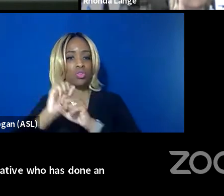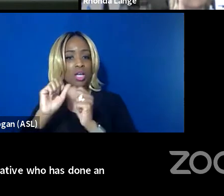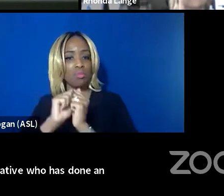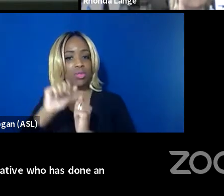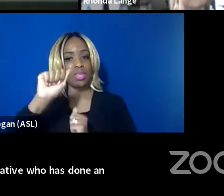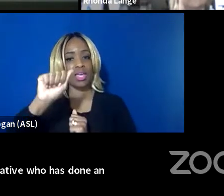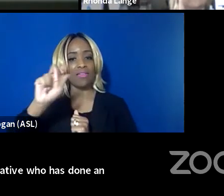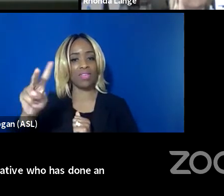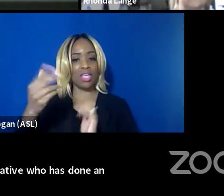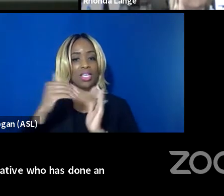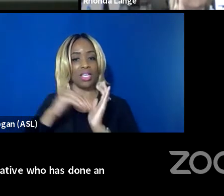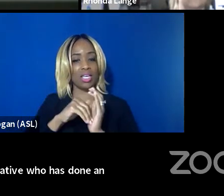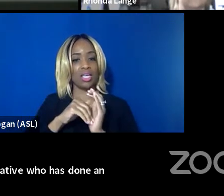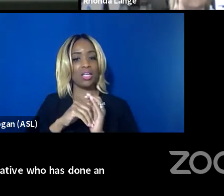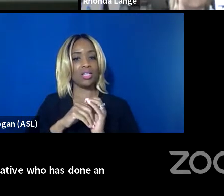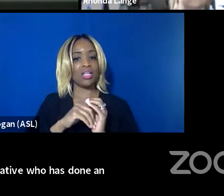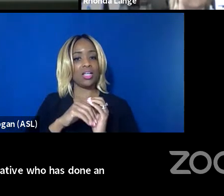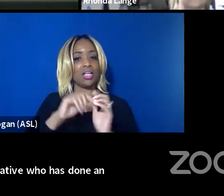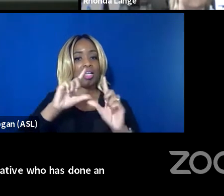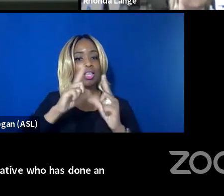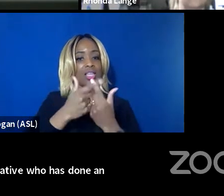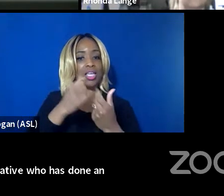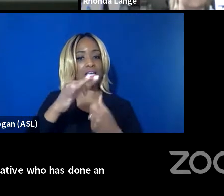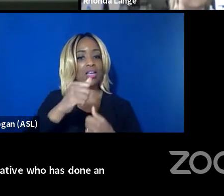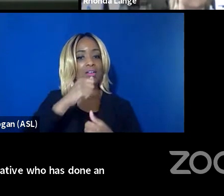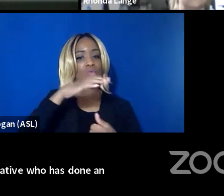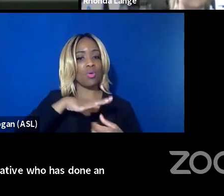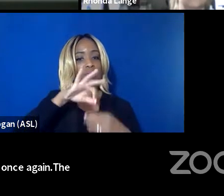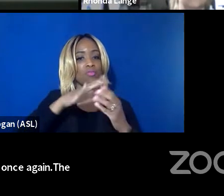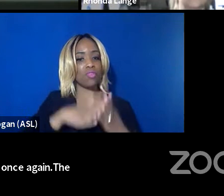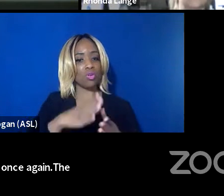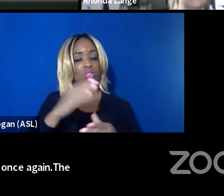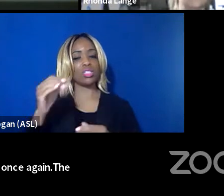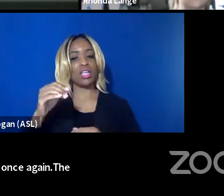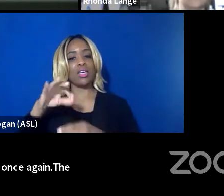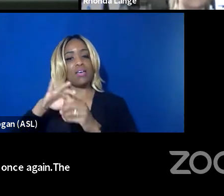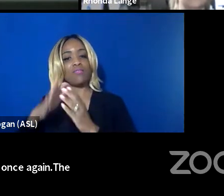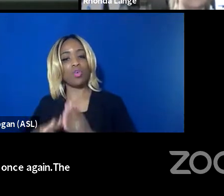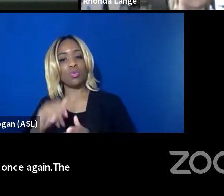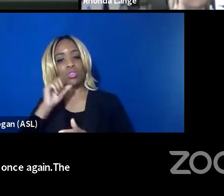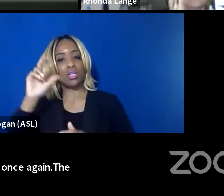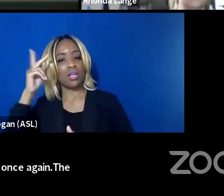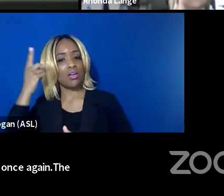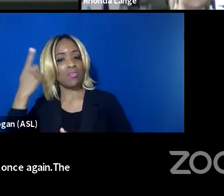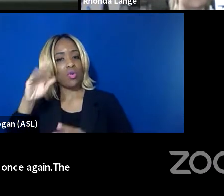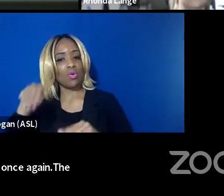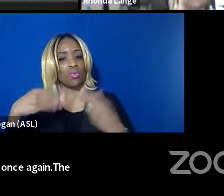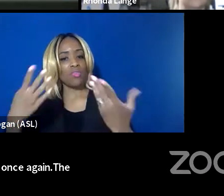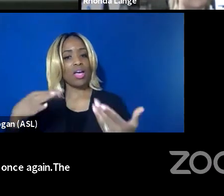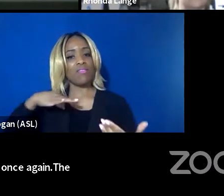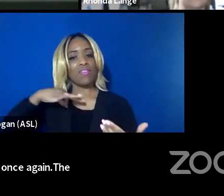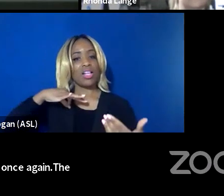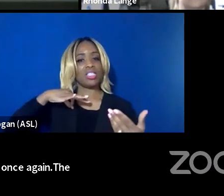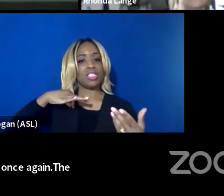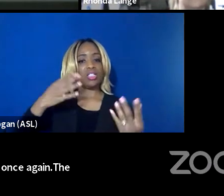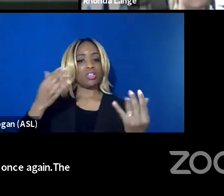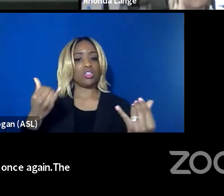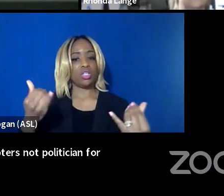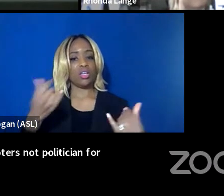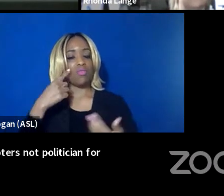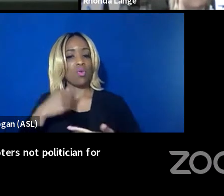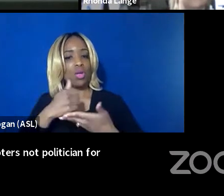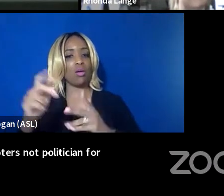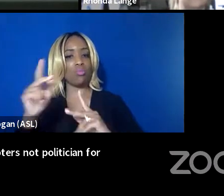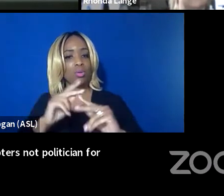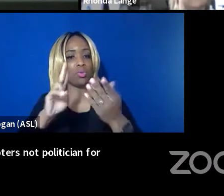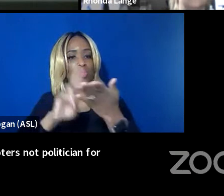again. The League of Women Voters and Voters Not Politician for providing volunteers this evening to help people